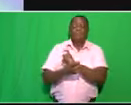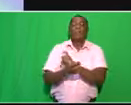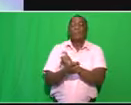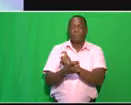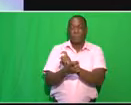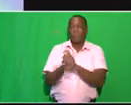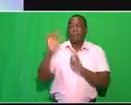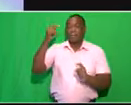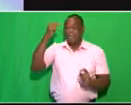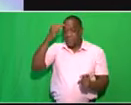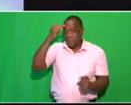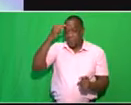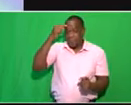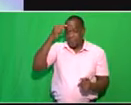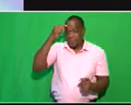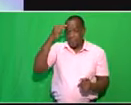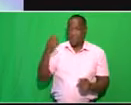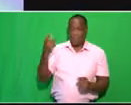the government of the day